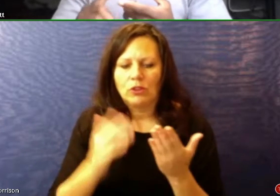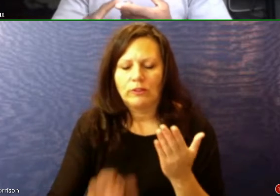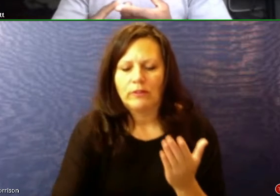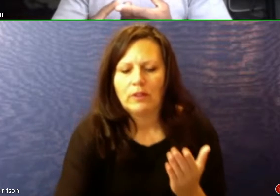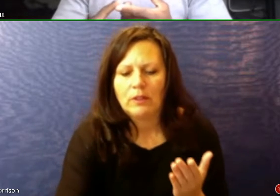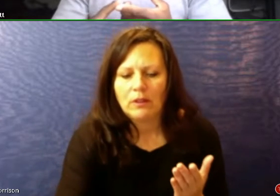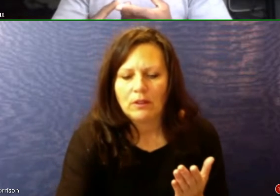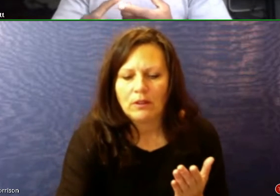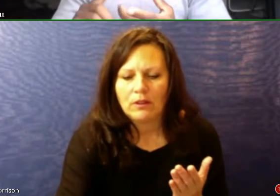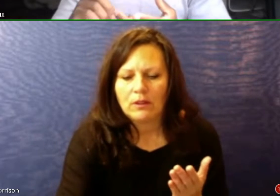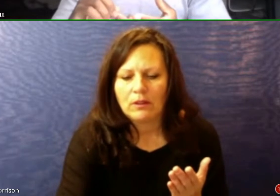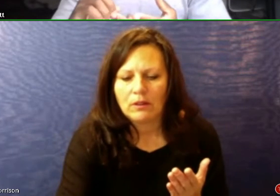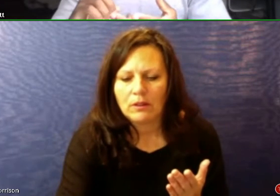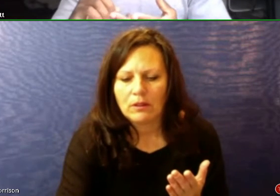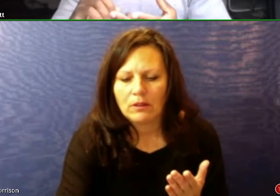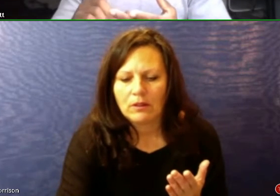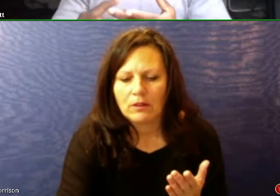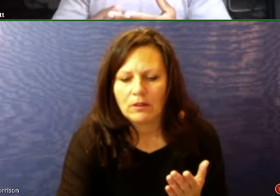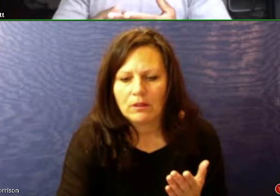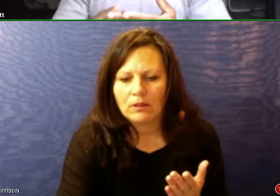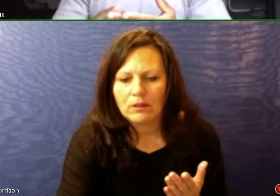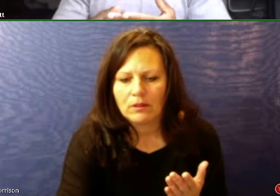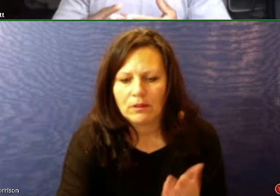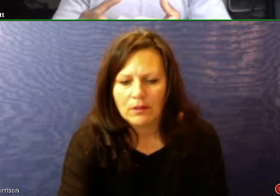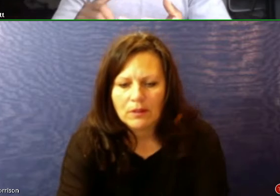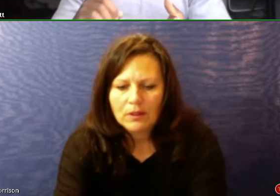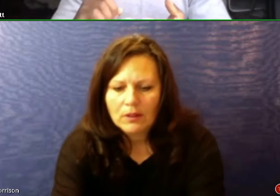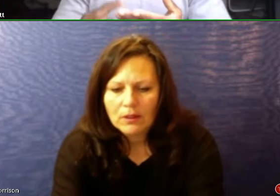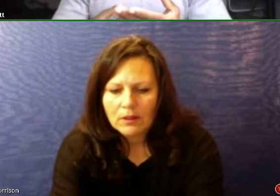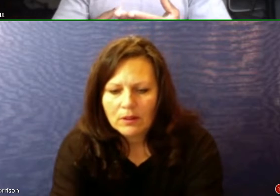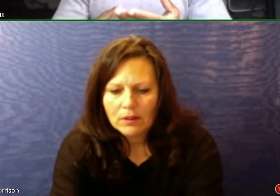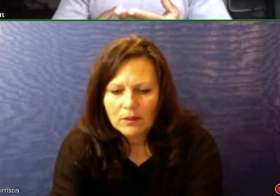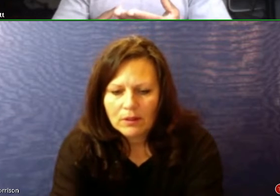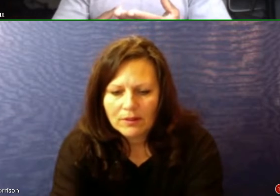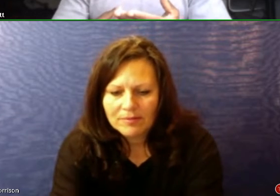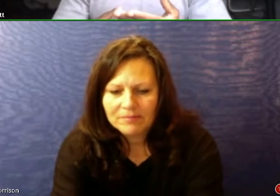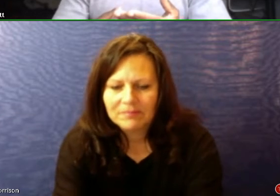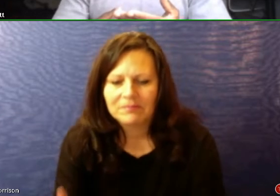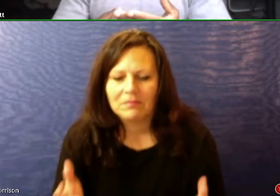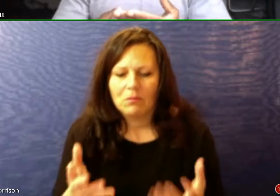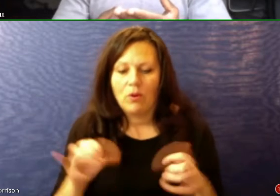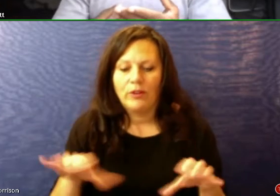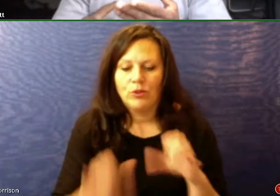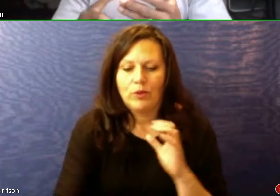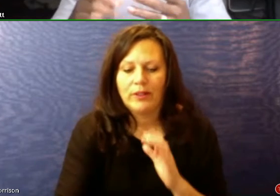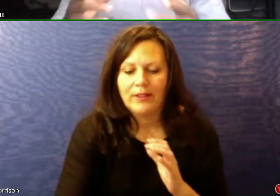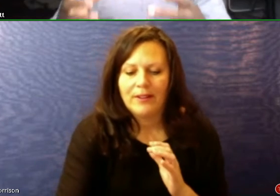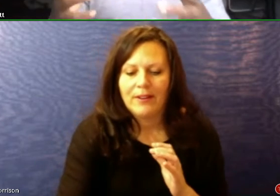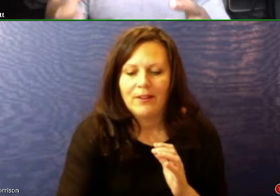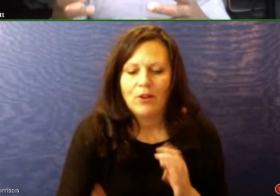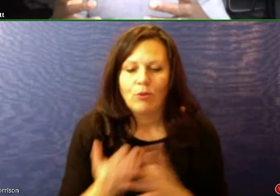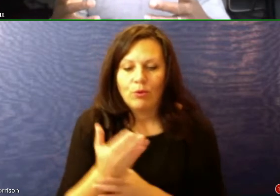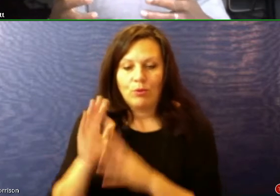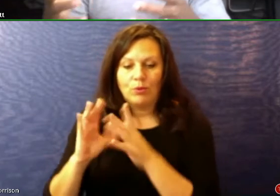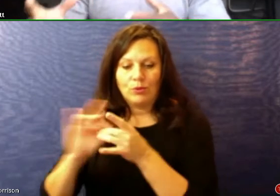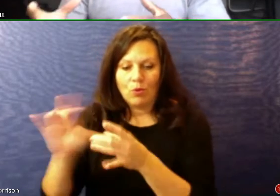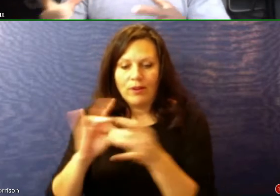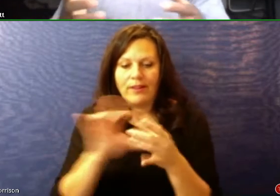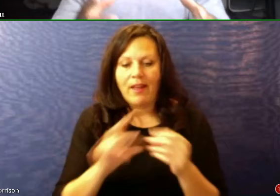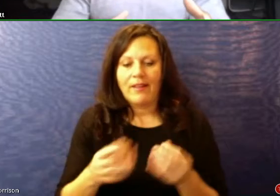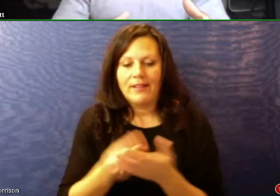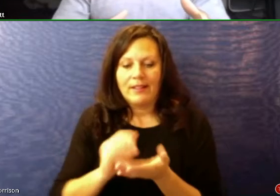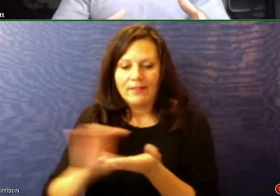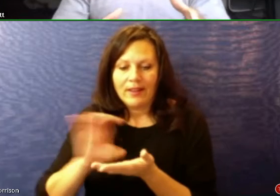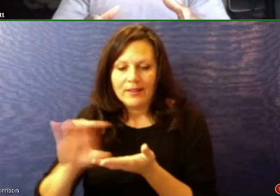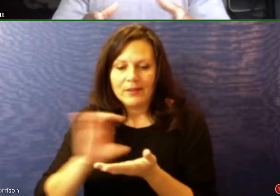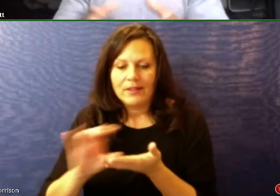to do this through storytelling. We want to do this through partnerships. We want to do this through financial investments, but really making the